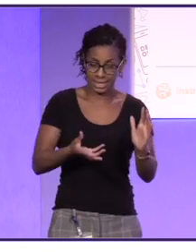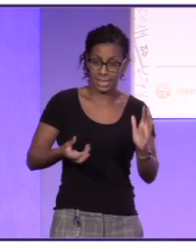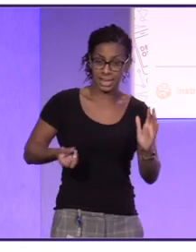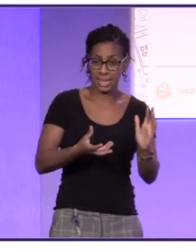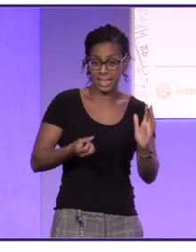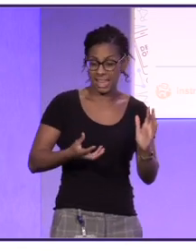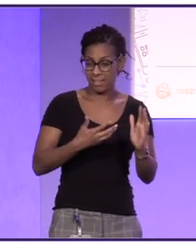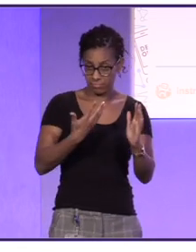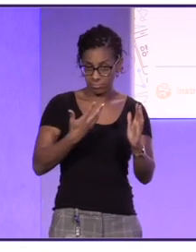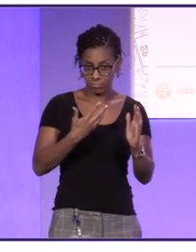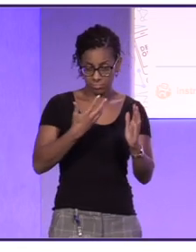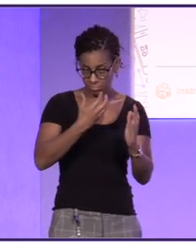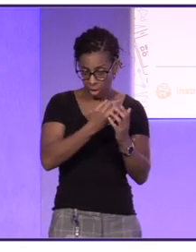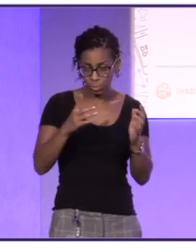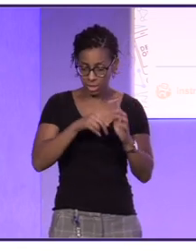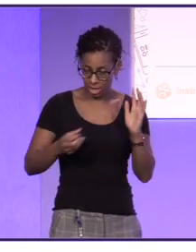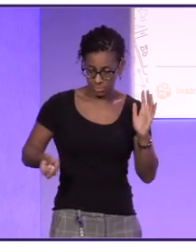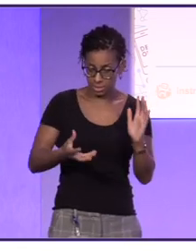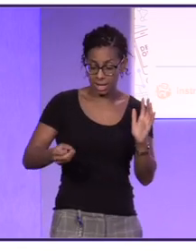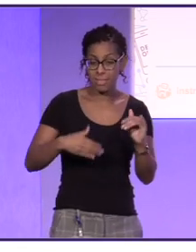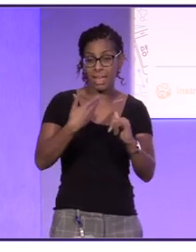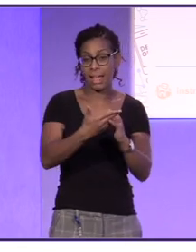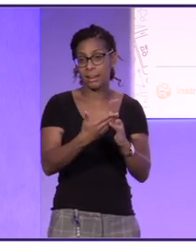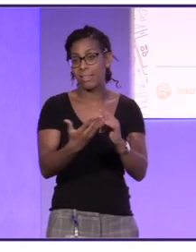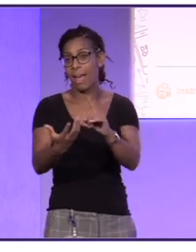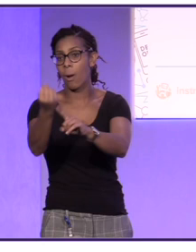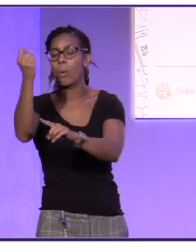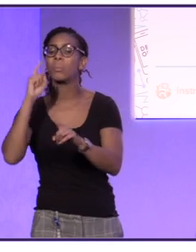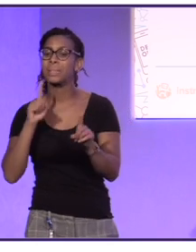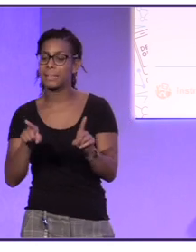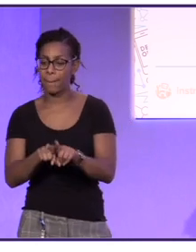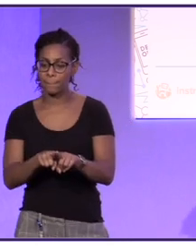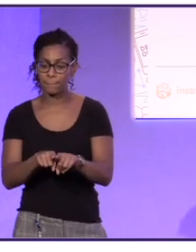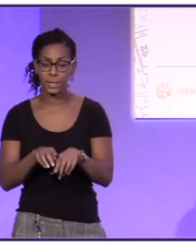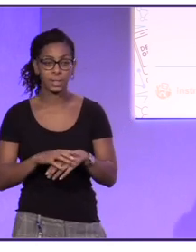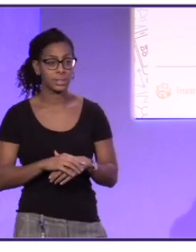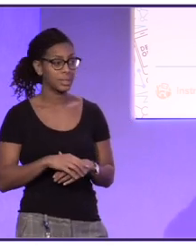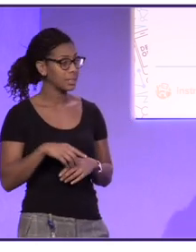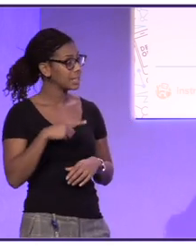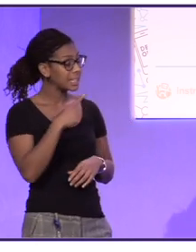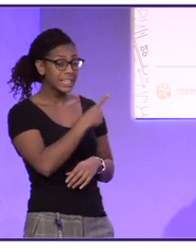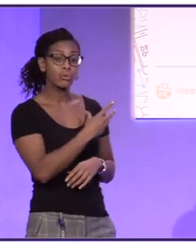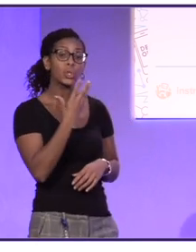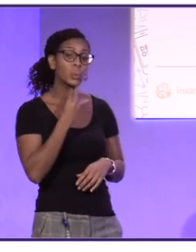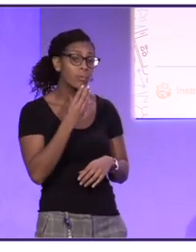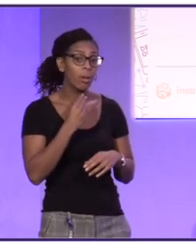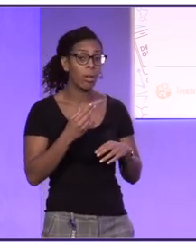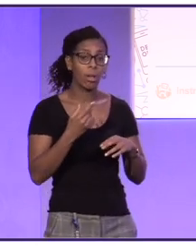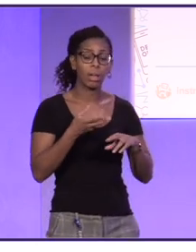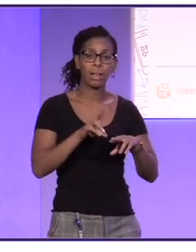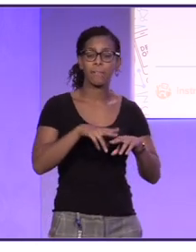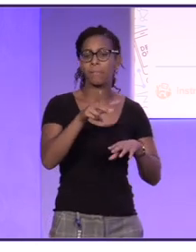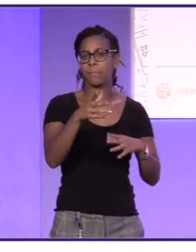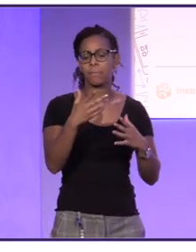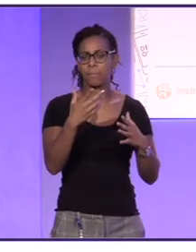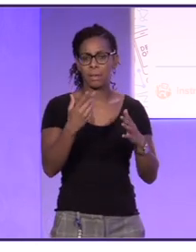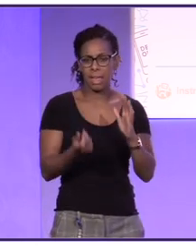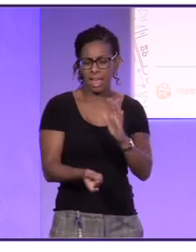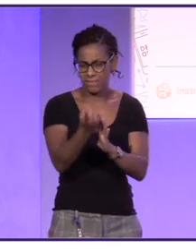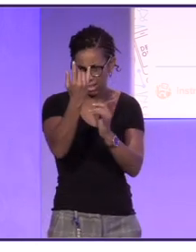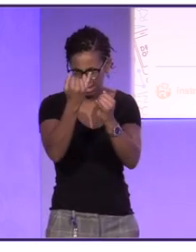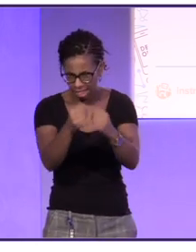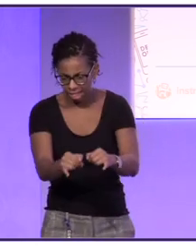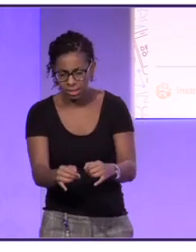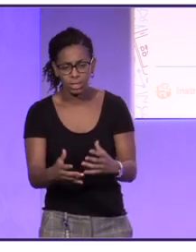same outcome. And this is really useful for if you want to replay any failed events or such